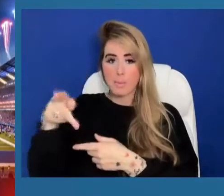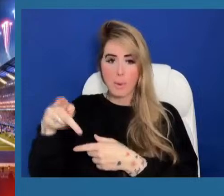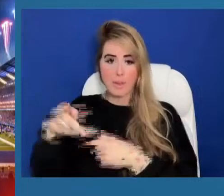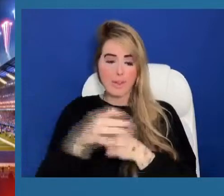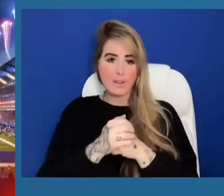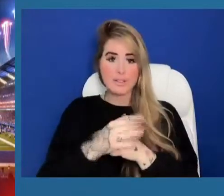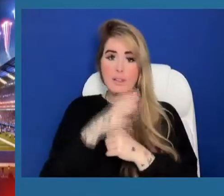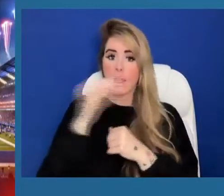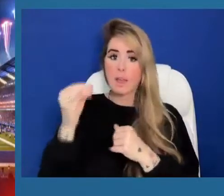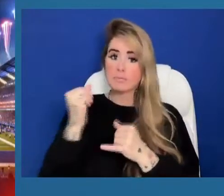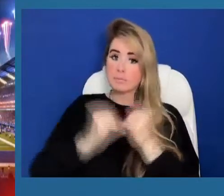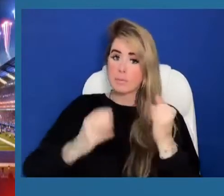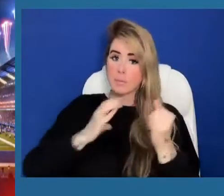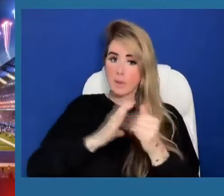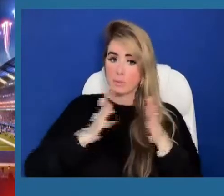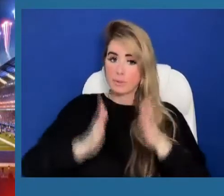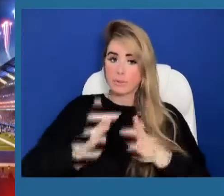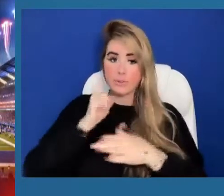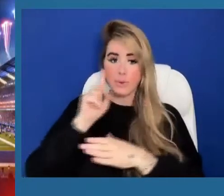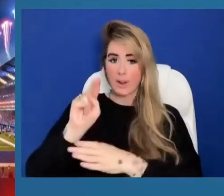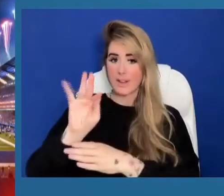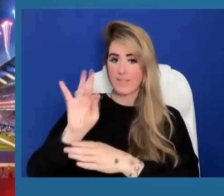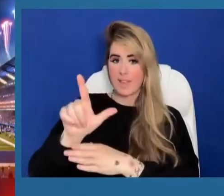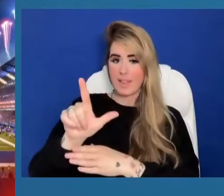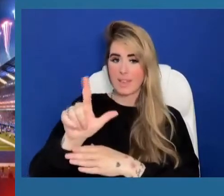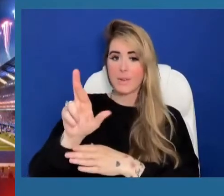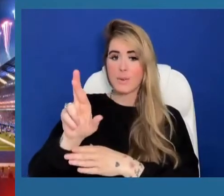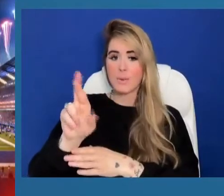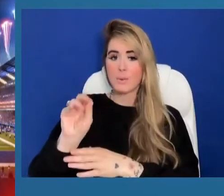And the Commissioner of the NFL, Roger Goodell.